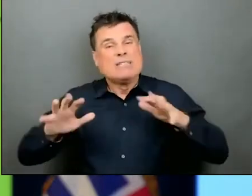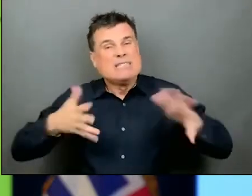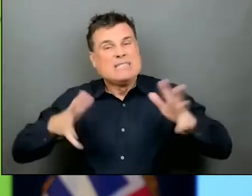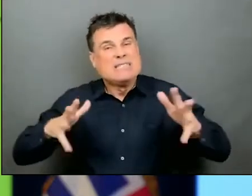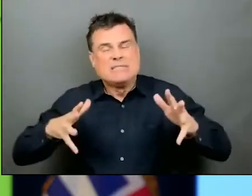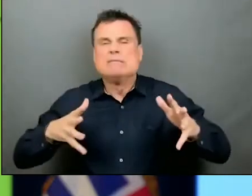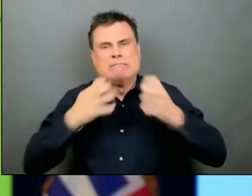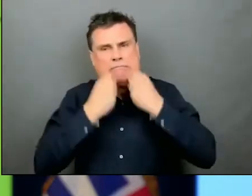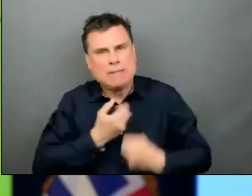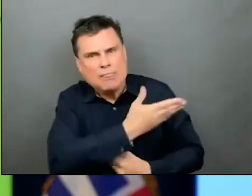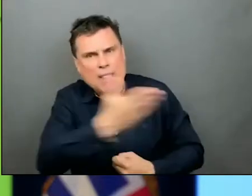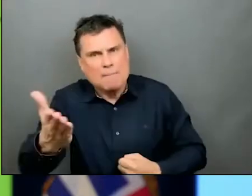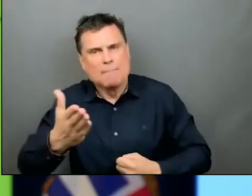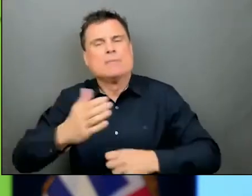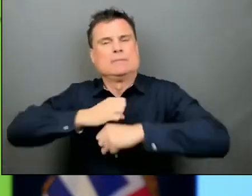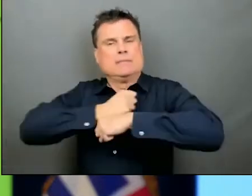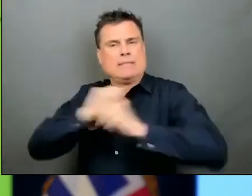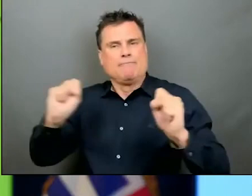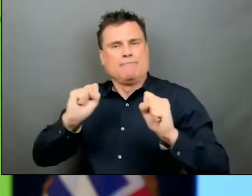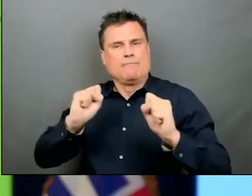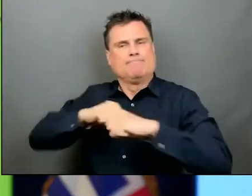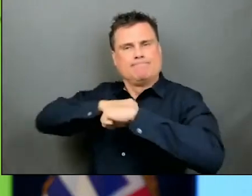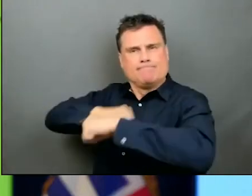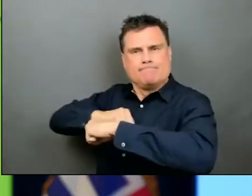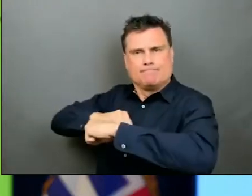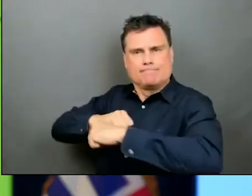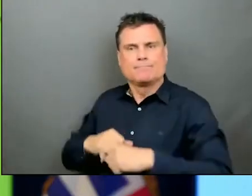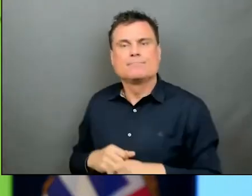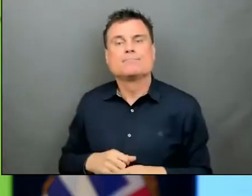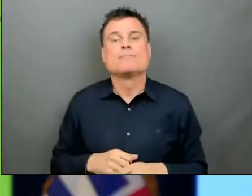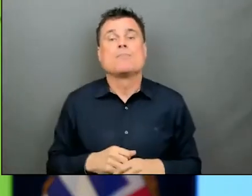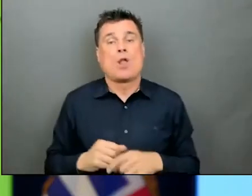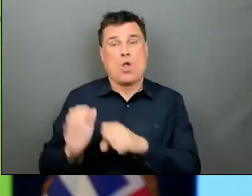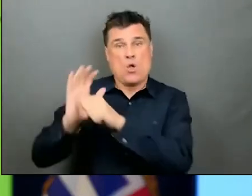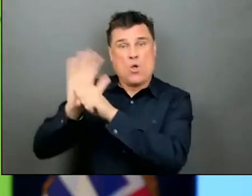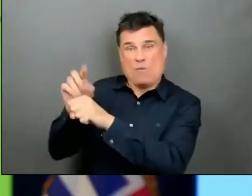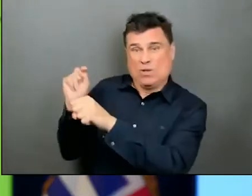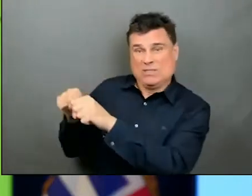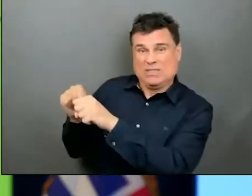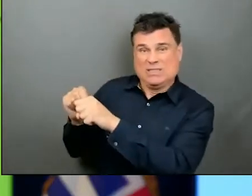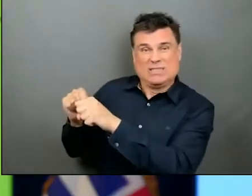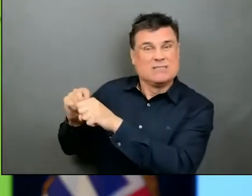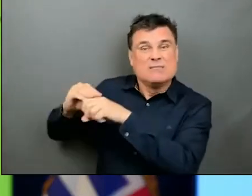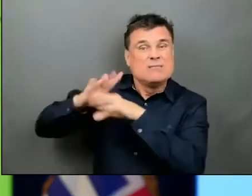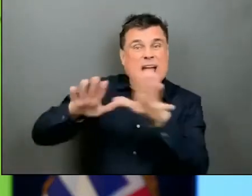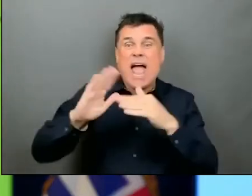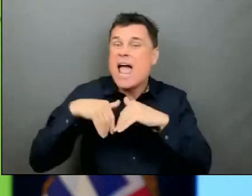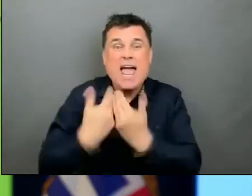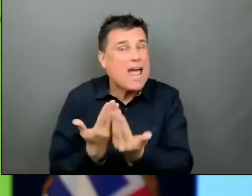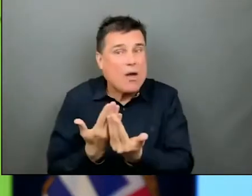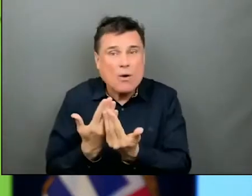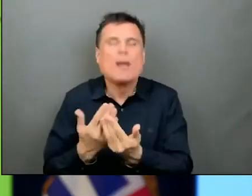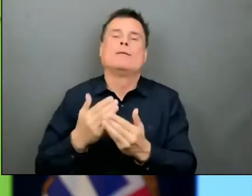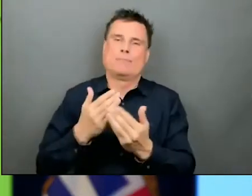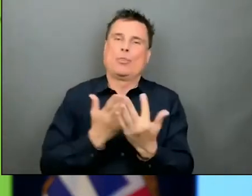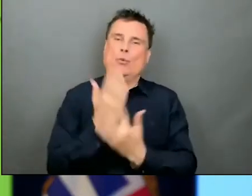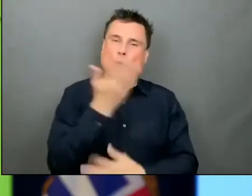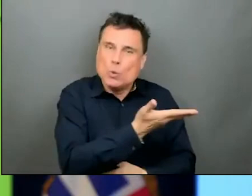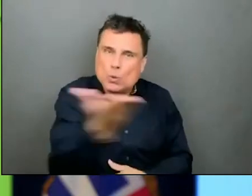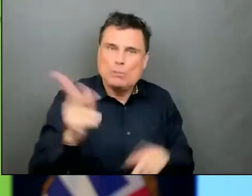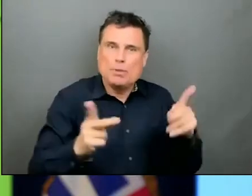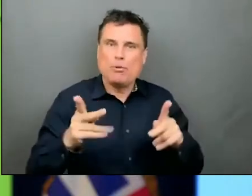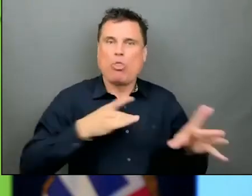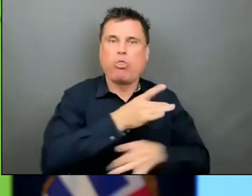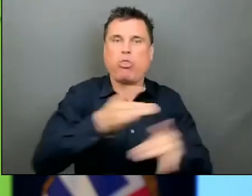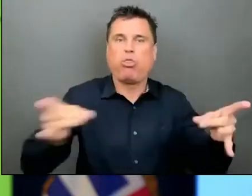We know this virus needs people to transmit, and that people traveling outside their communities increases